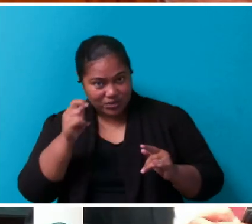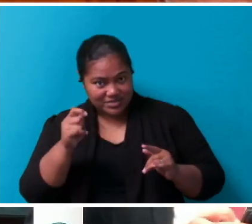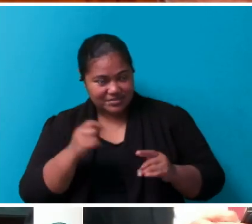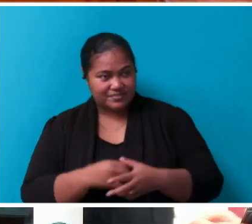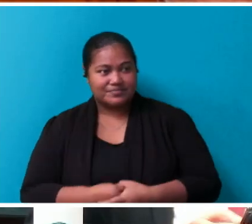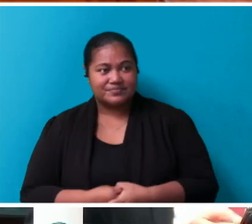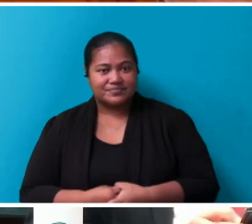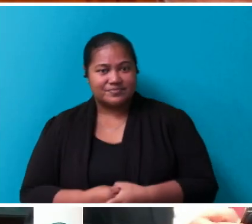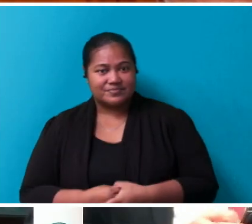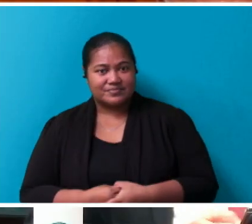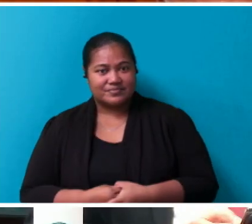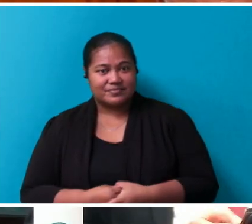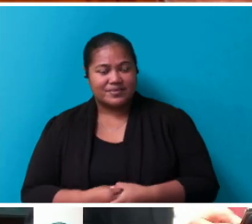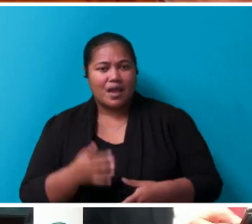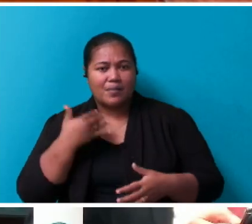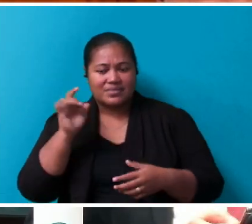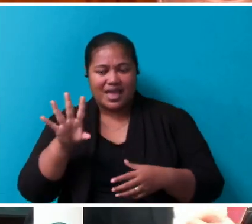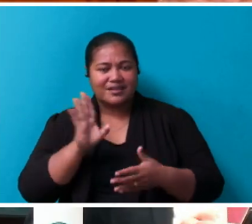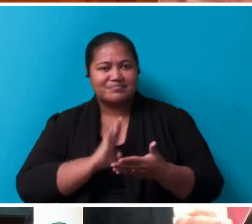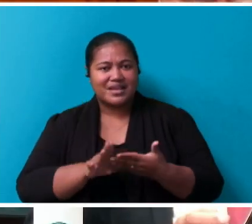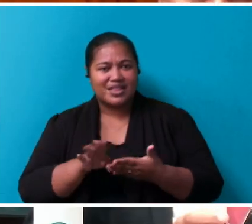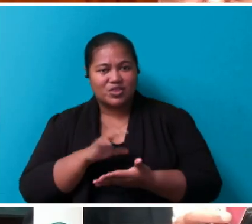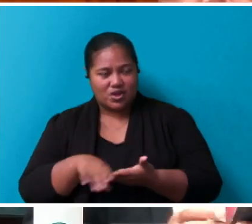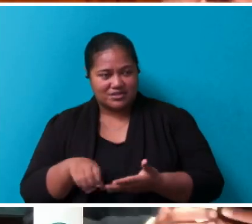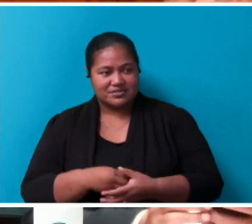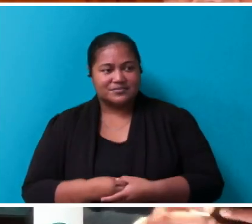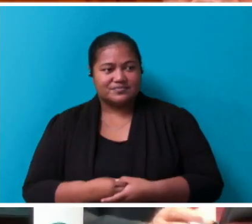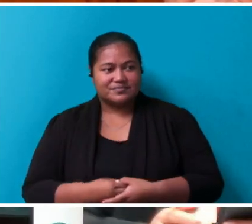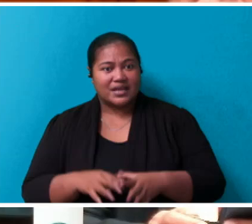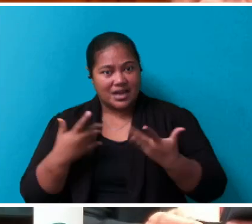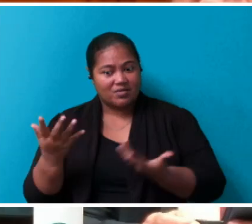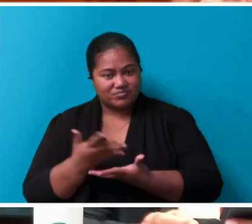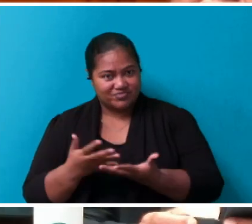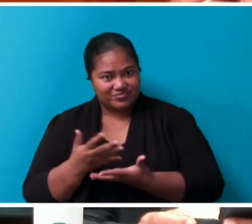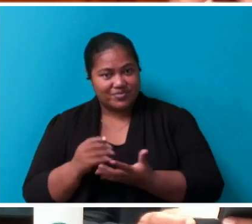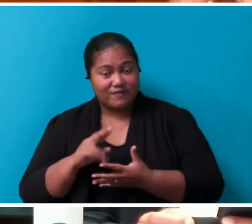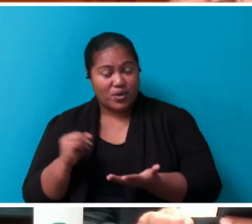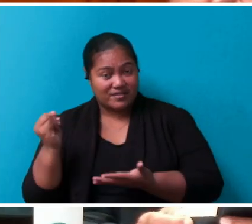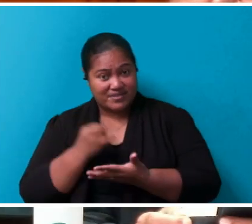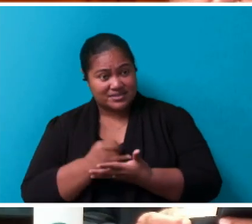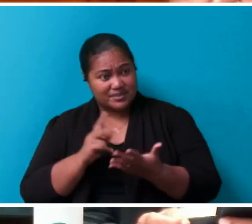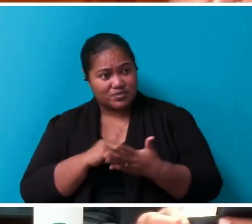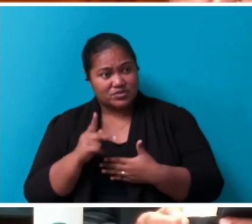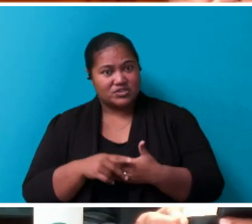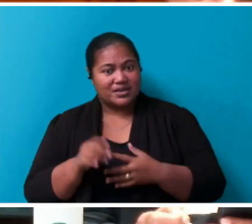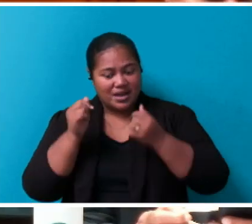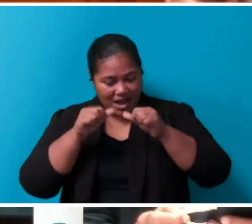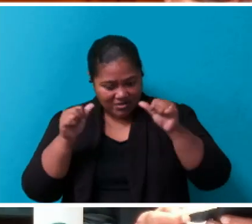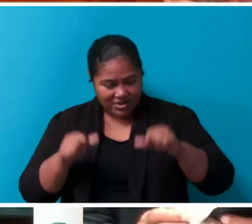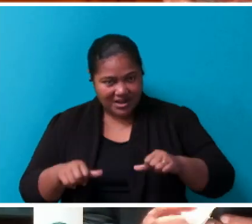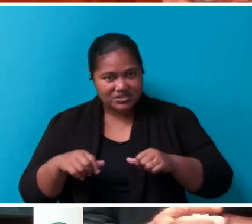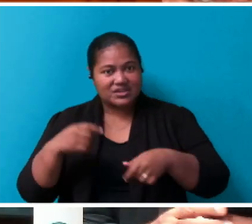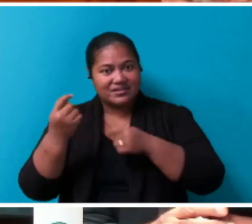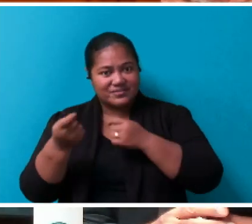worth tens of millions potentially. Discussions are also underway for an investment project in agriculture and